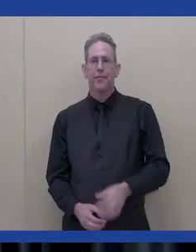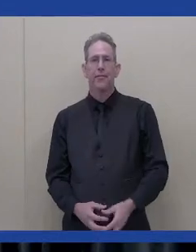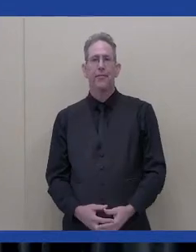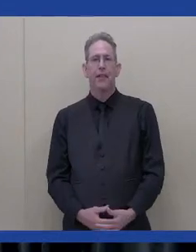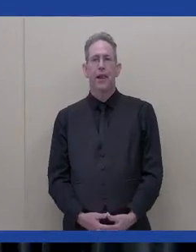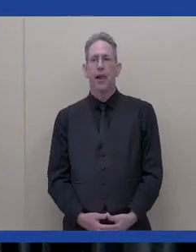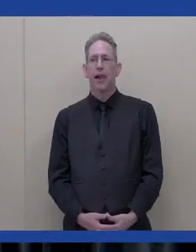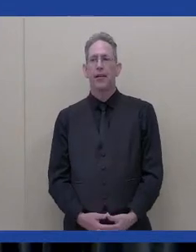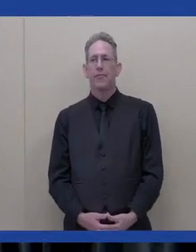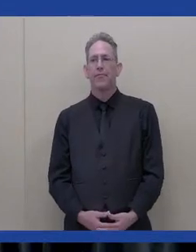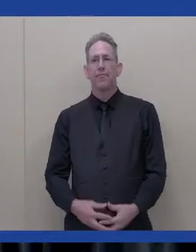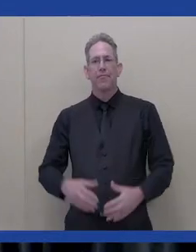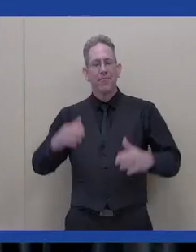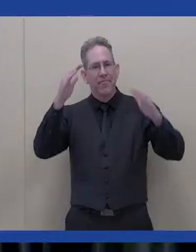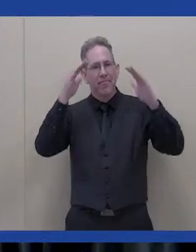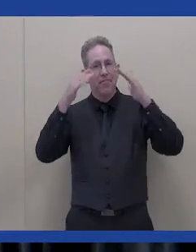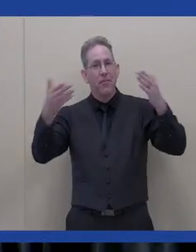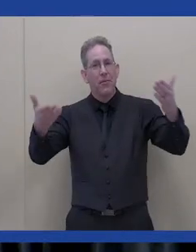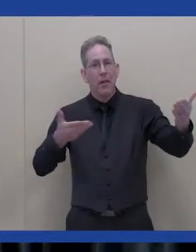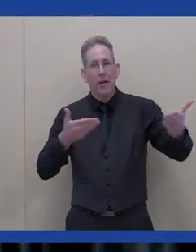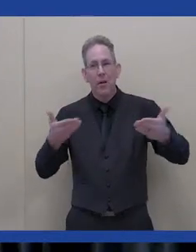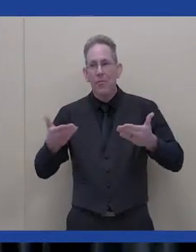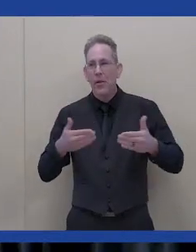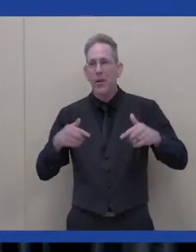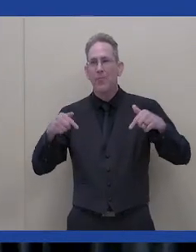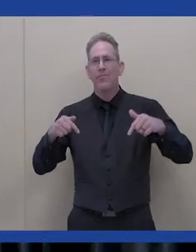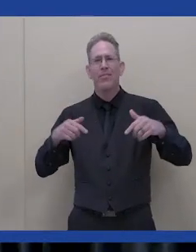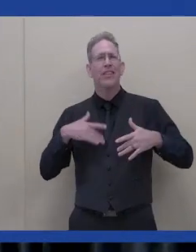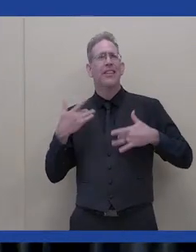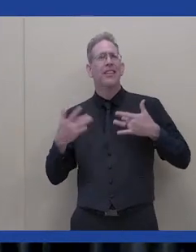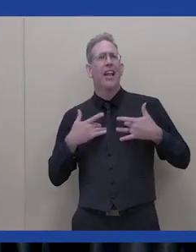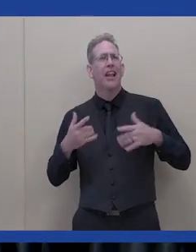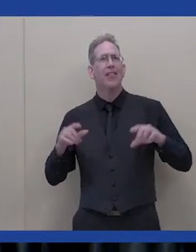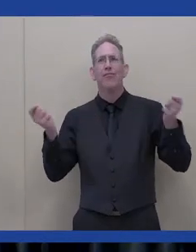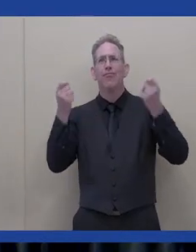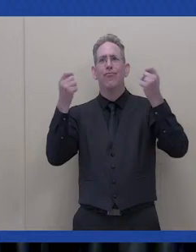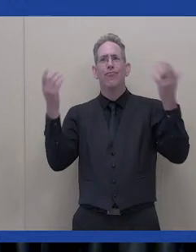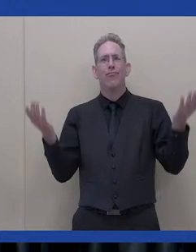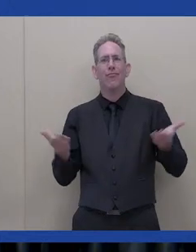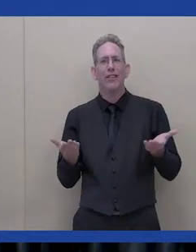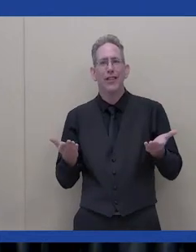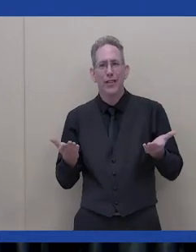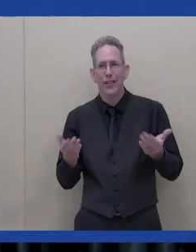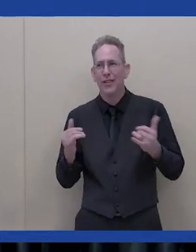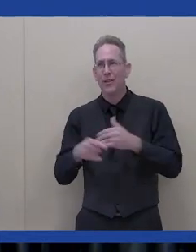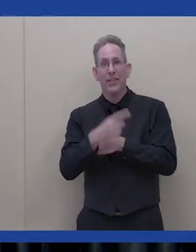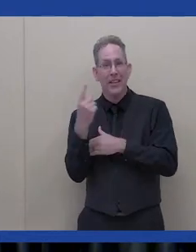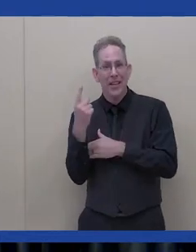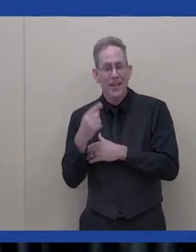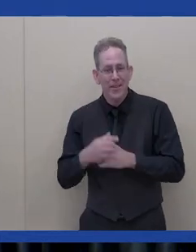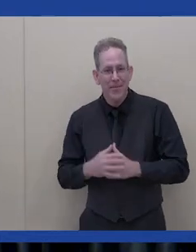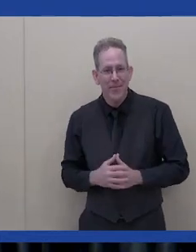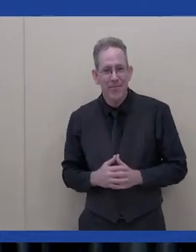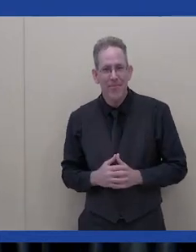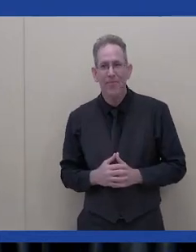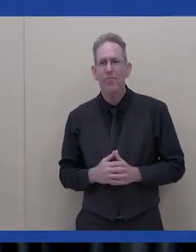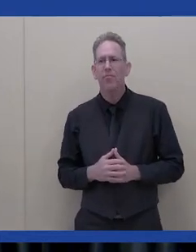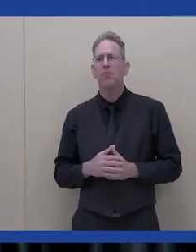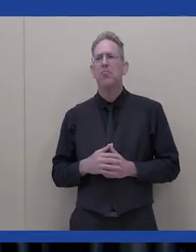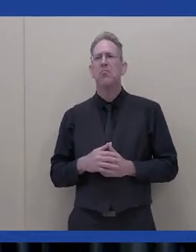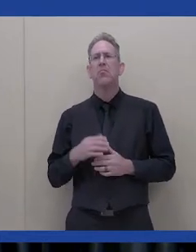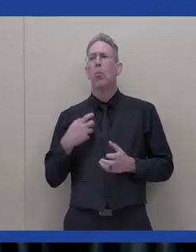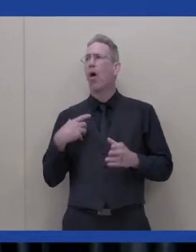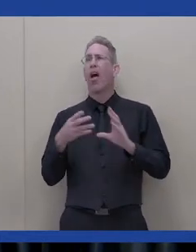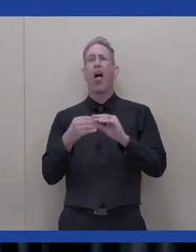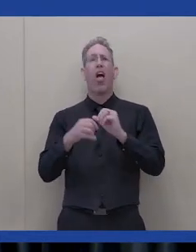Welcome to this very exciting organization day. And without further ado, I will